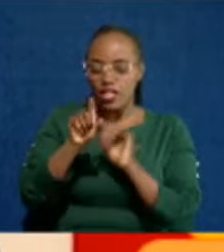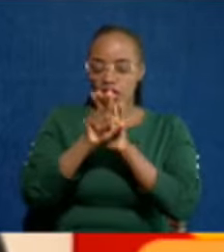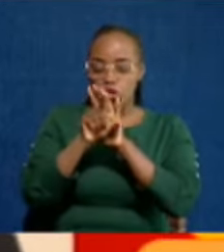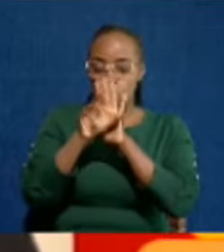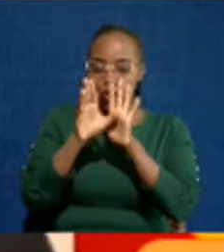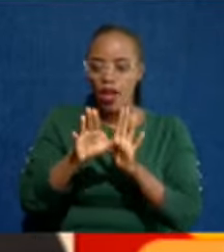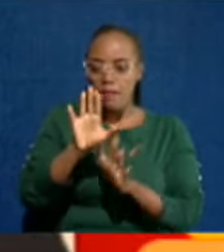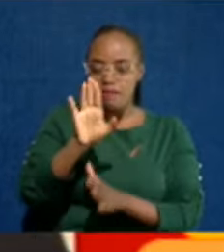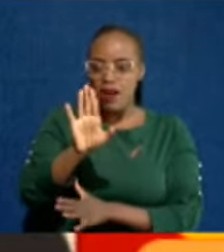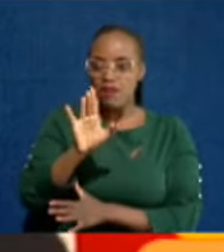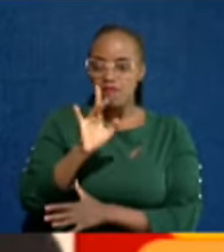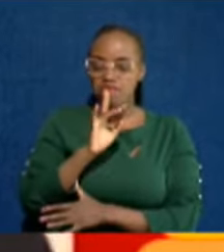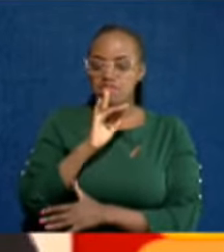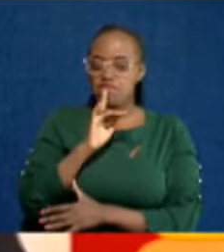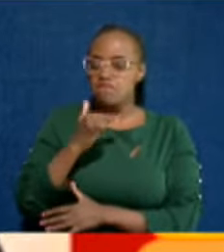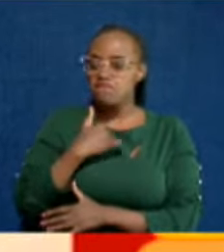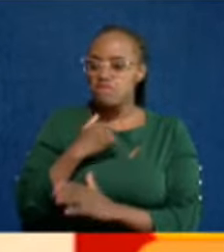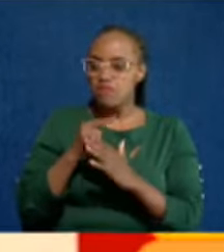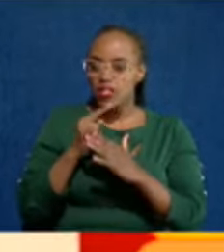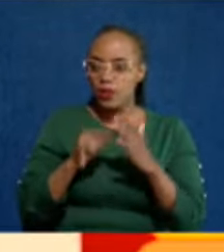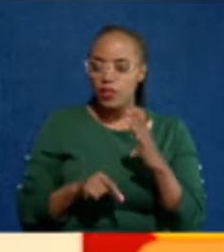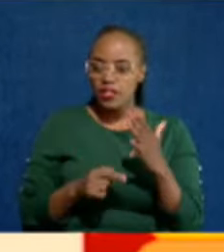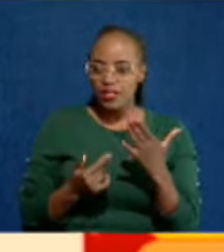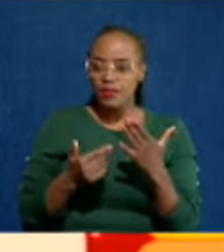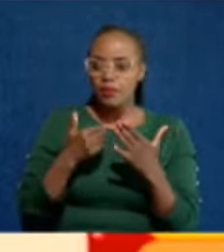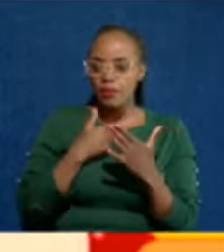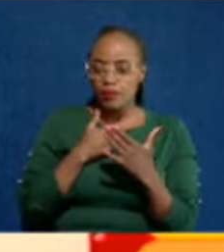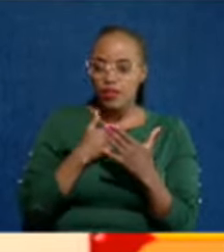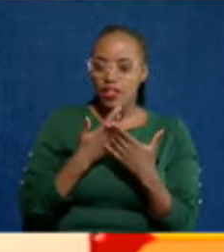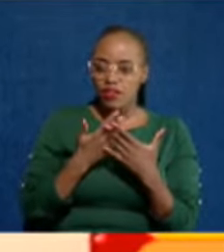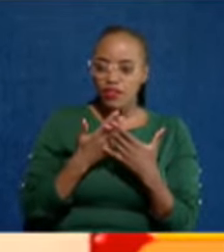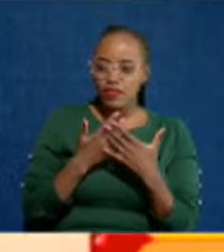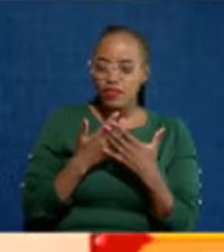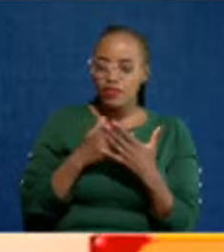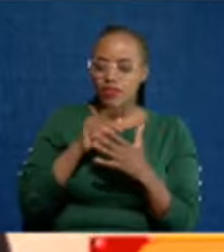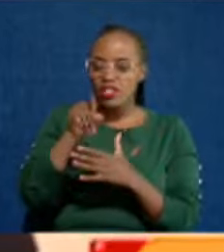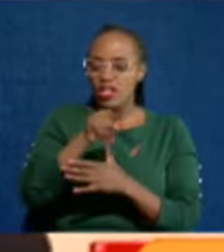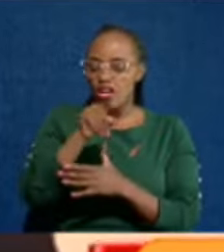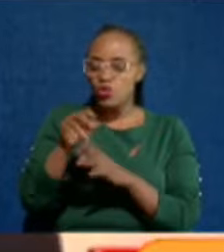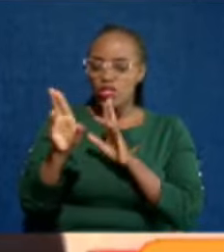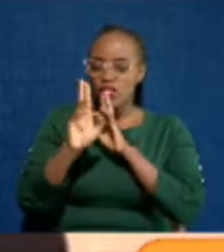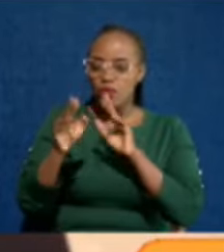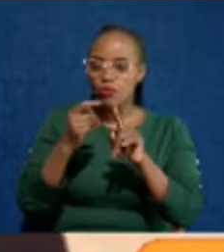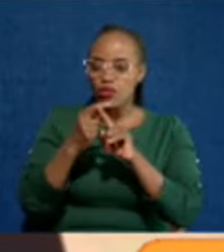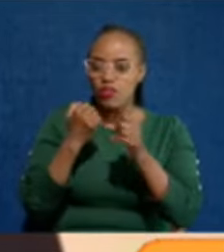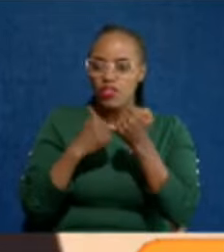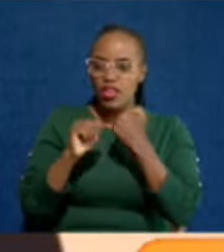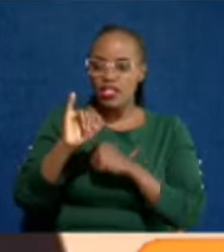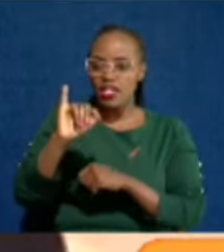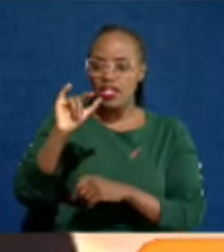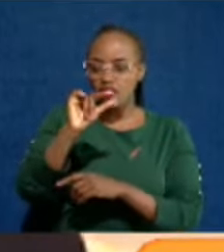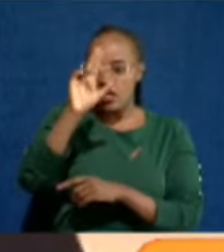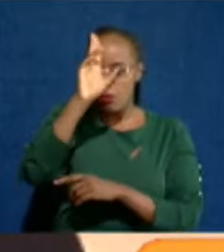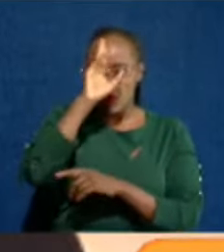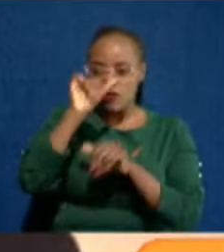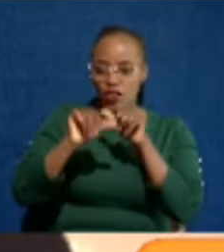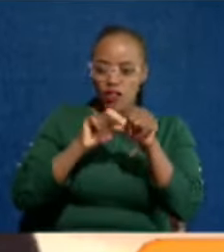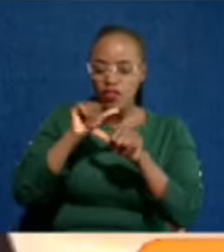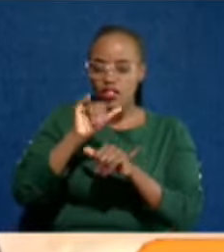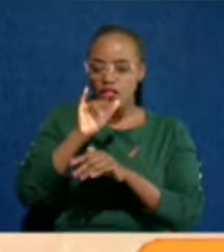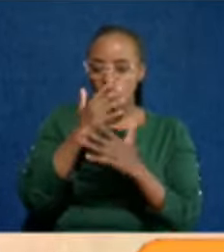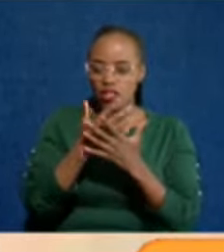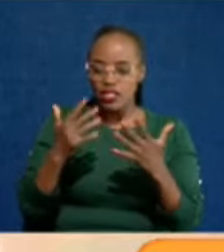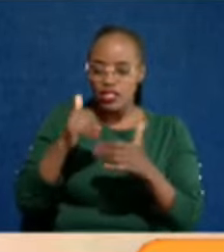lawyer, has also told me that they have also dismissed the report by the acting inspector general about the items